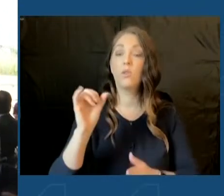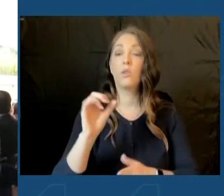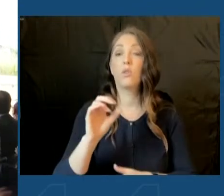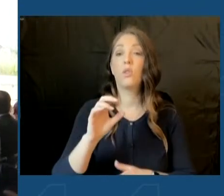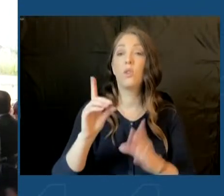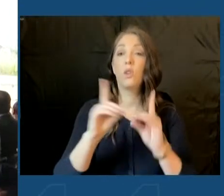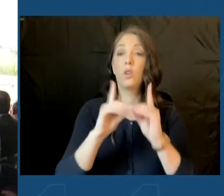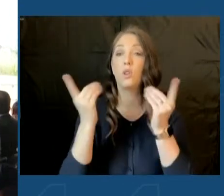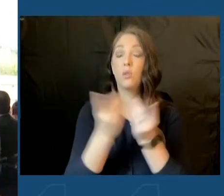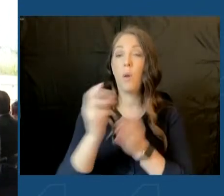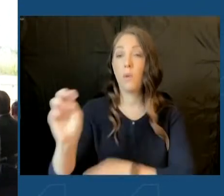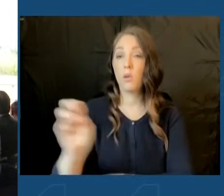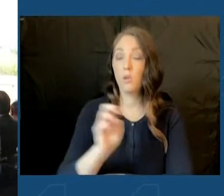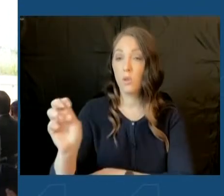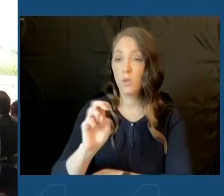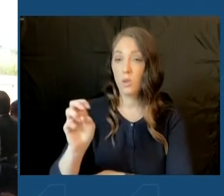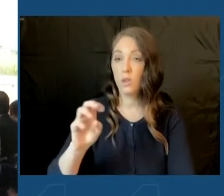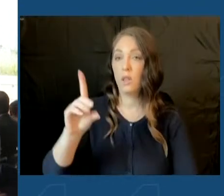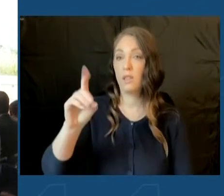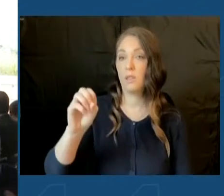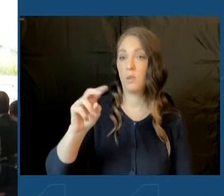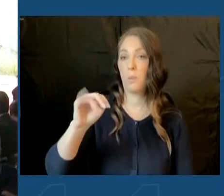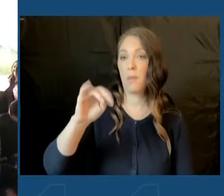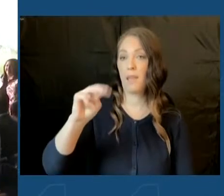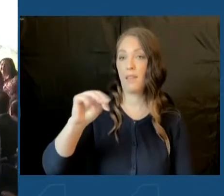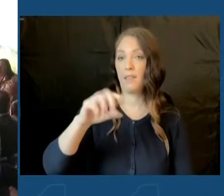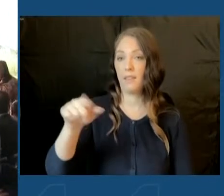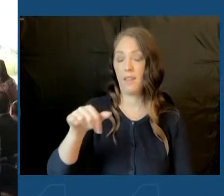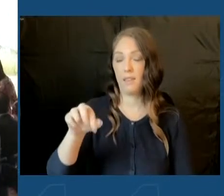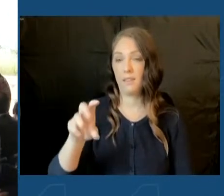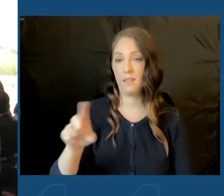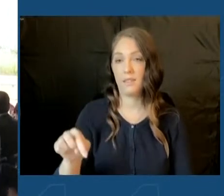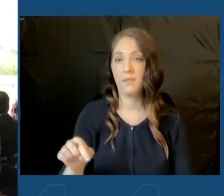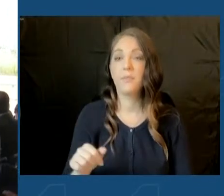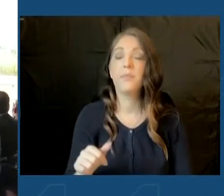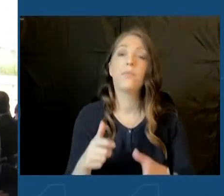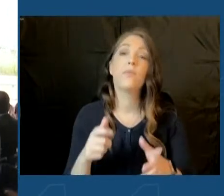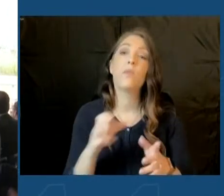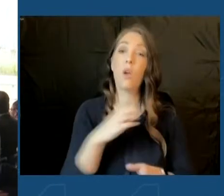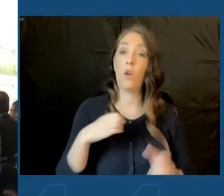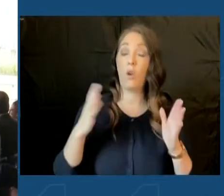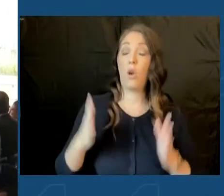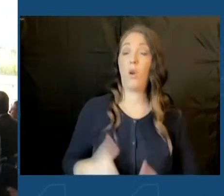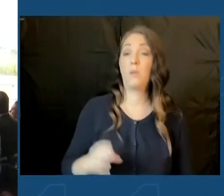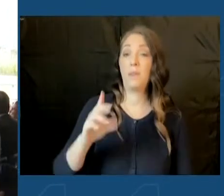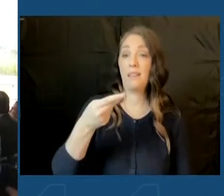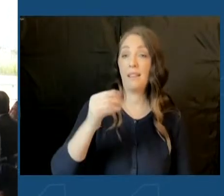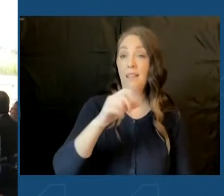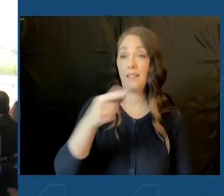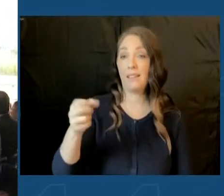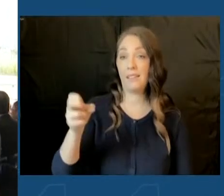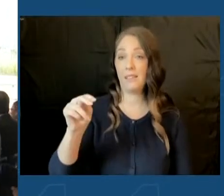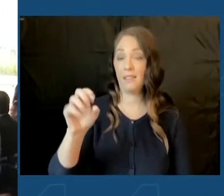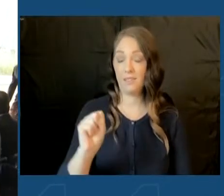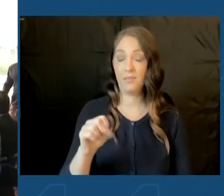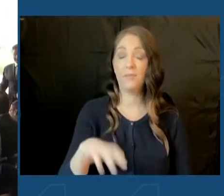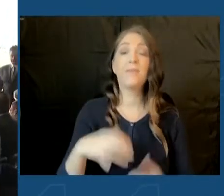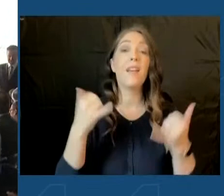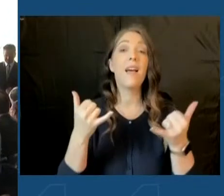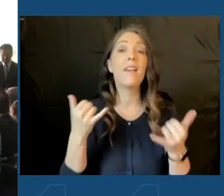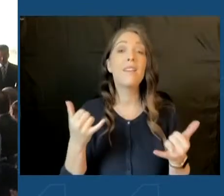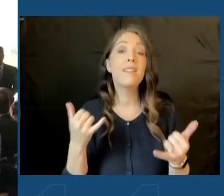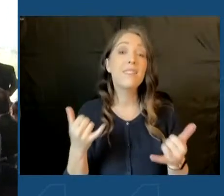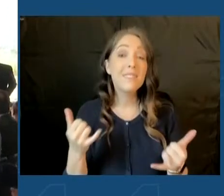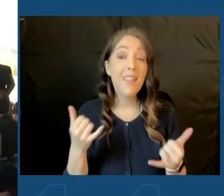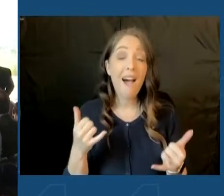Commissioner Marie Teresa Dominguez, Congressman Brian Higgins, and now please give a warm Western New